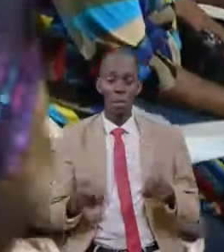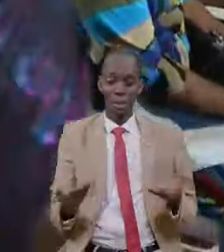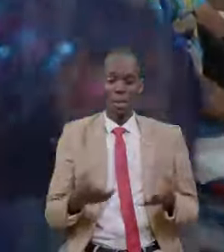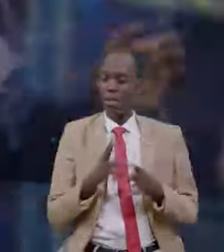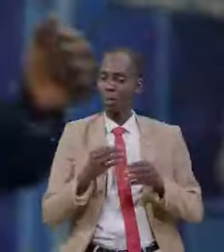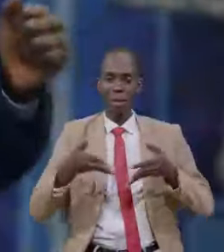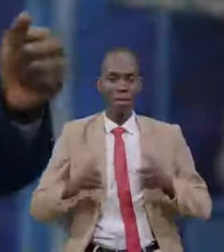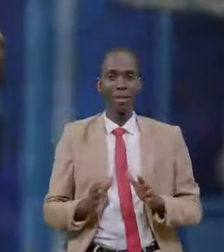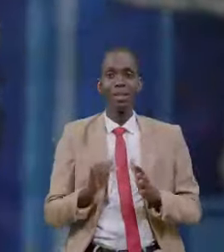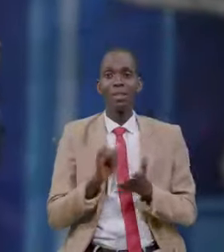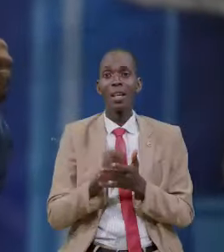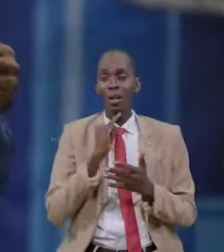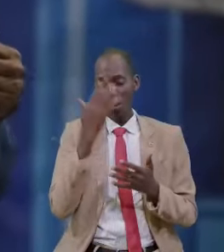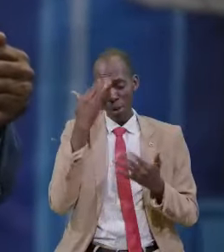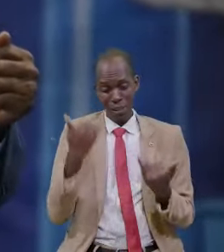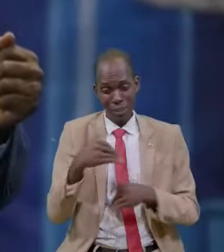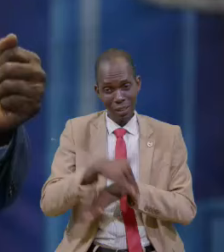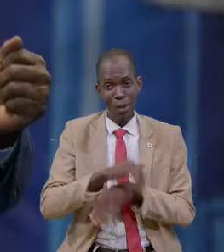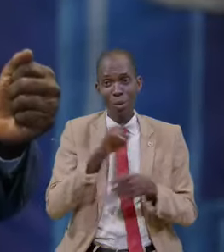comes tonight, you grab it.